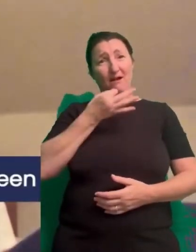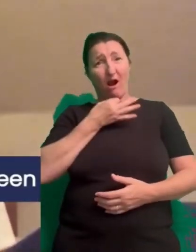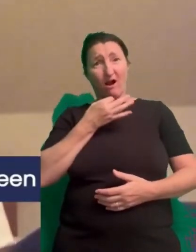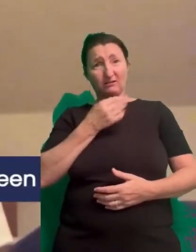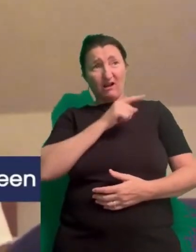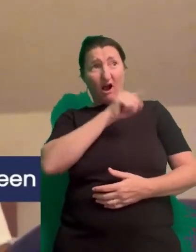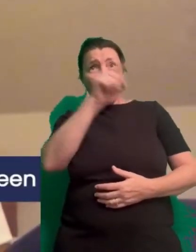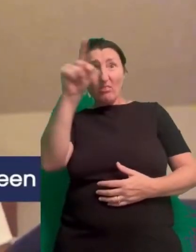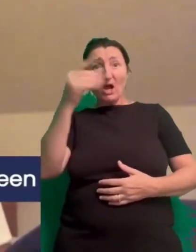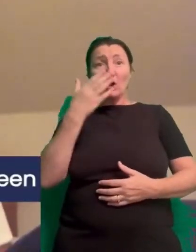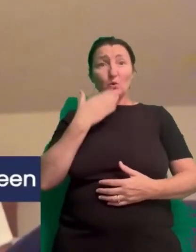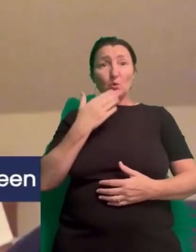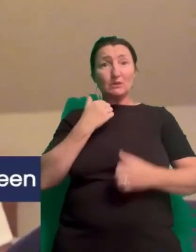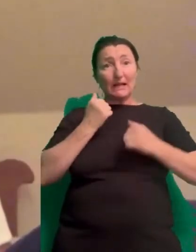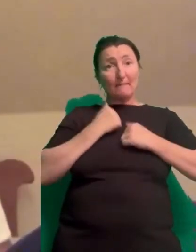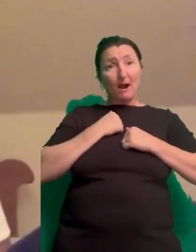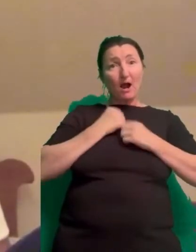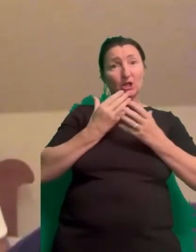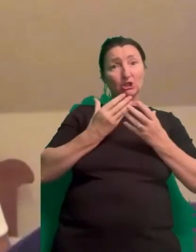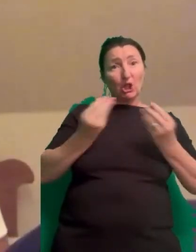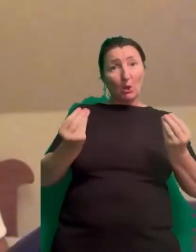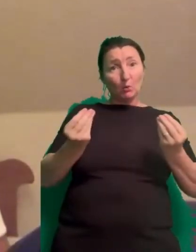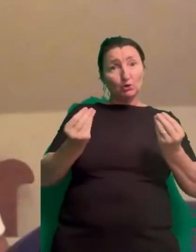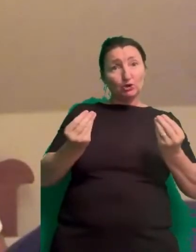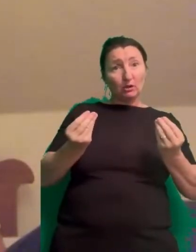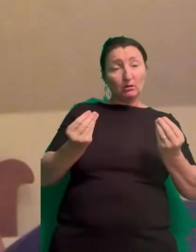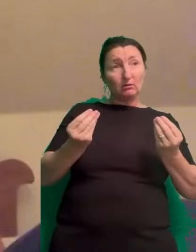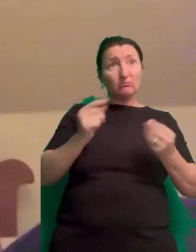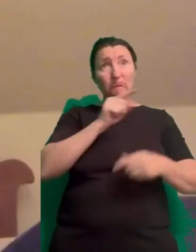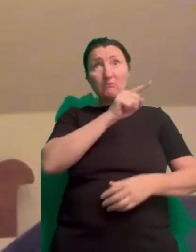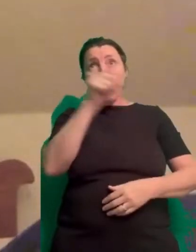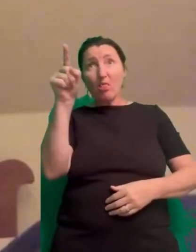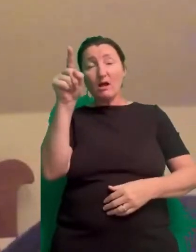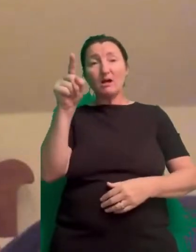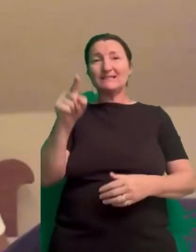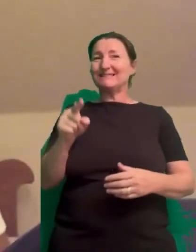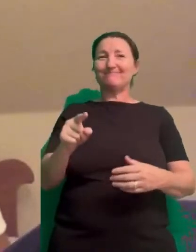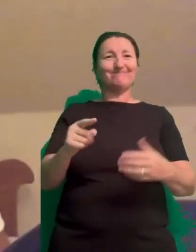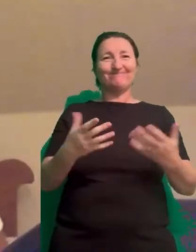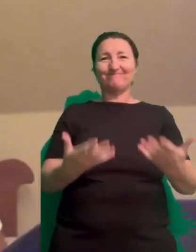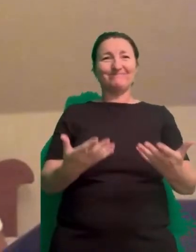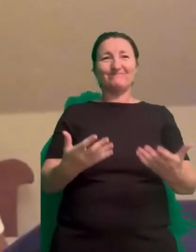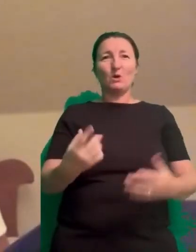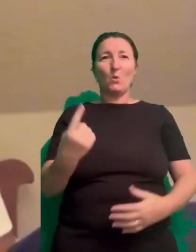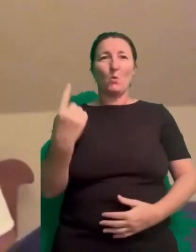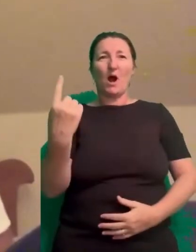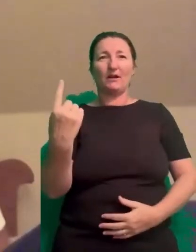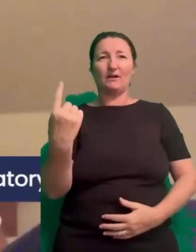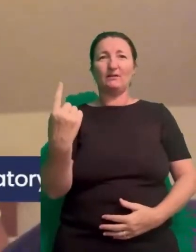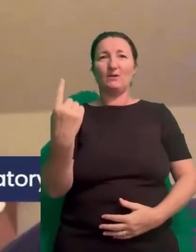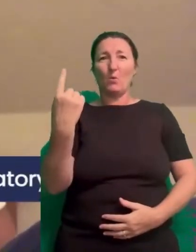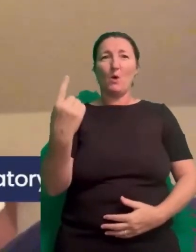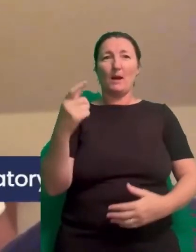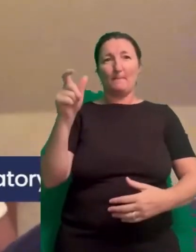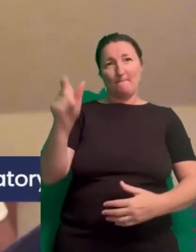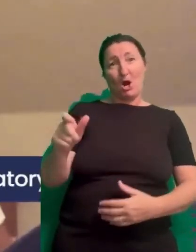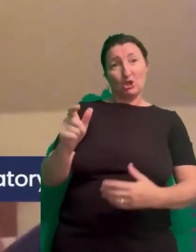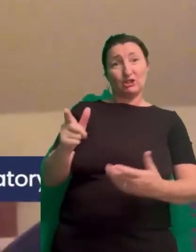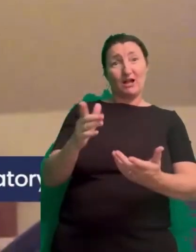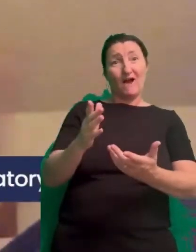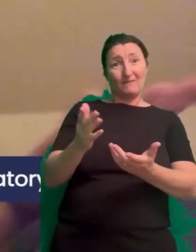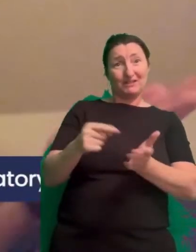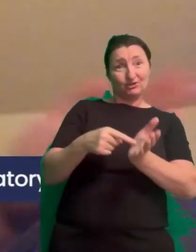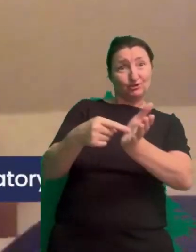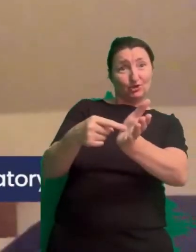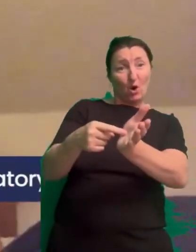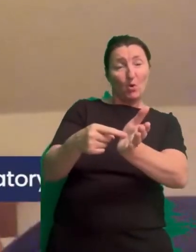moment there's only one other person that I've been able to share this with, because there are a lot of people I know with Crohn's disease and ulcerative colitis,